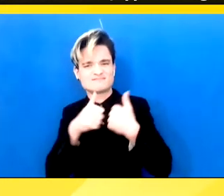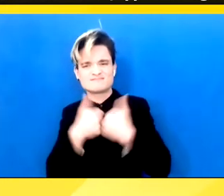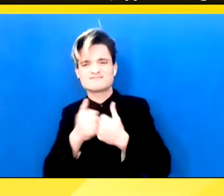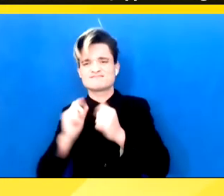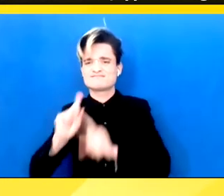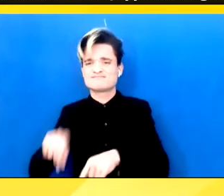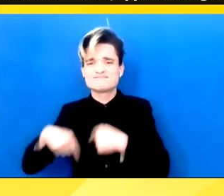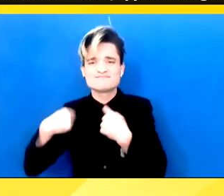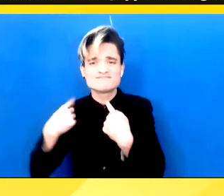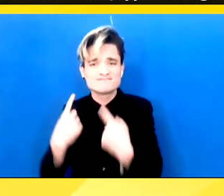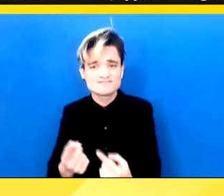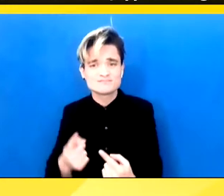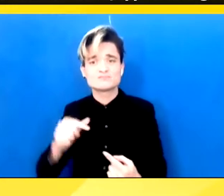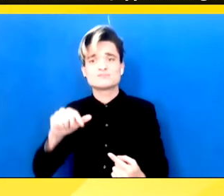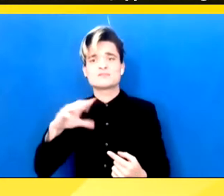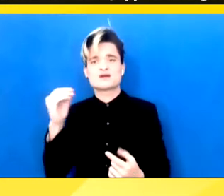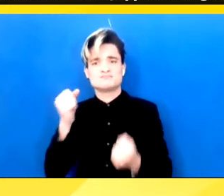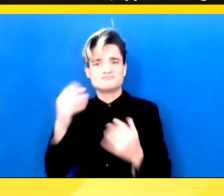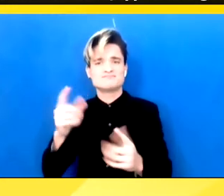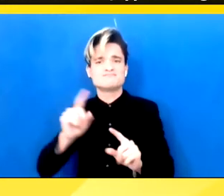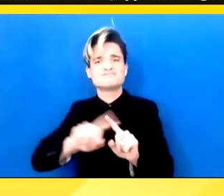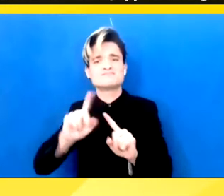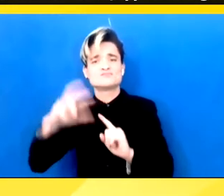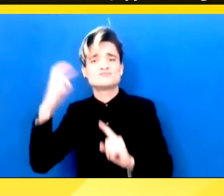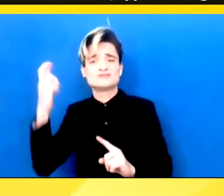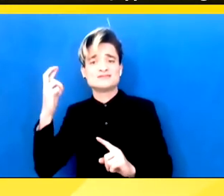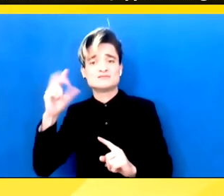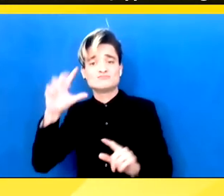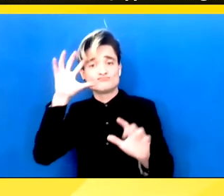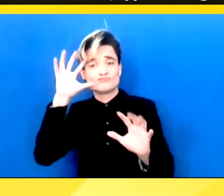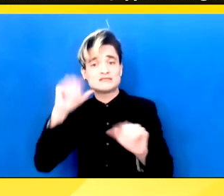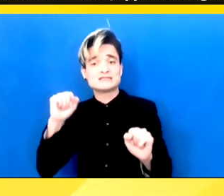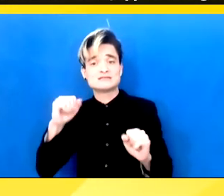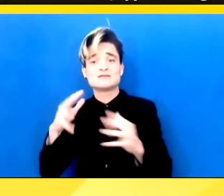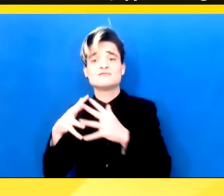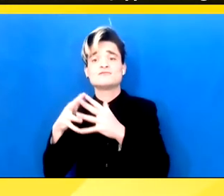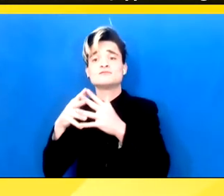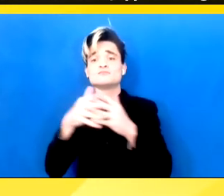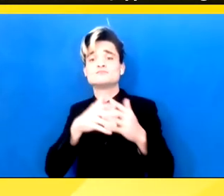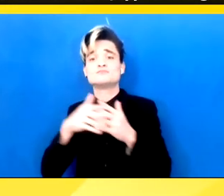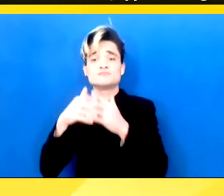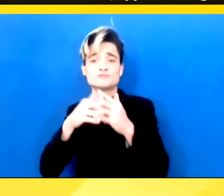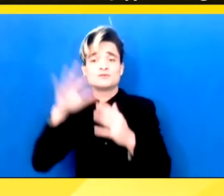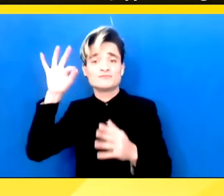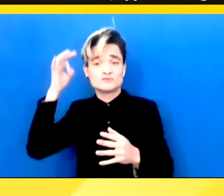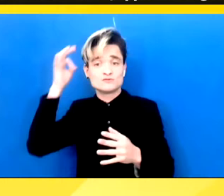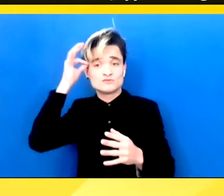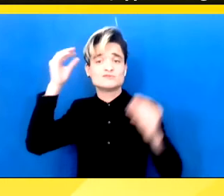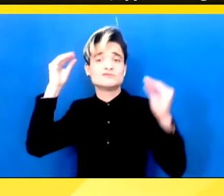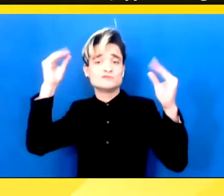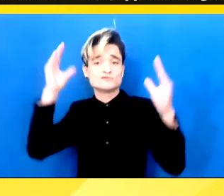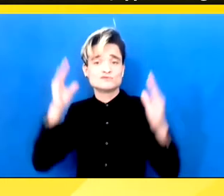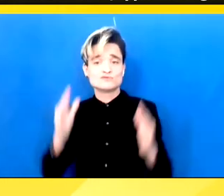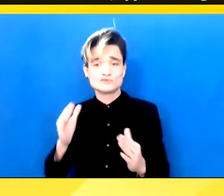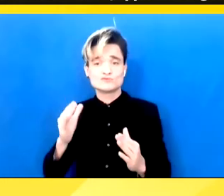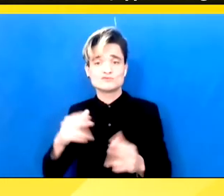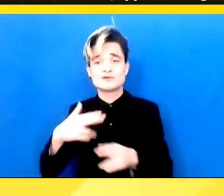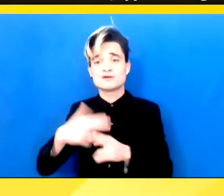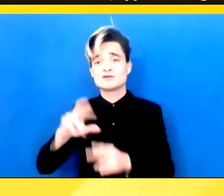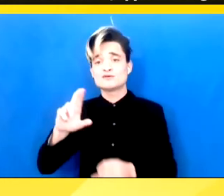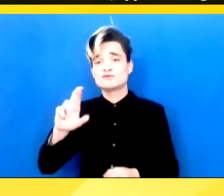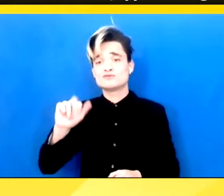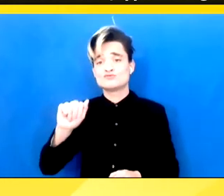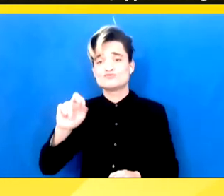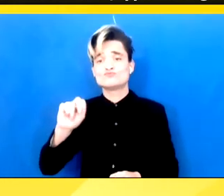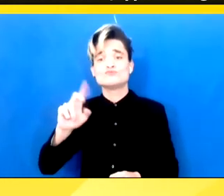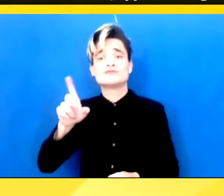the American Federation of Teachers, Randy Weingarten. Randy, thanks so much for your solidarity, and we welcome you